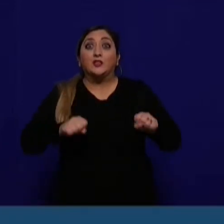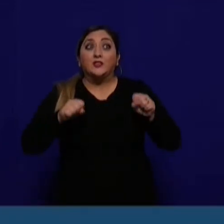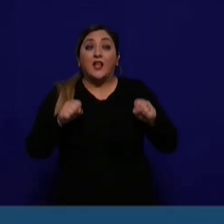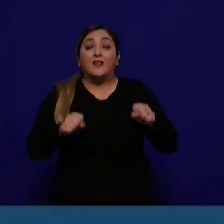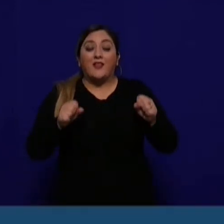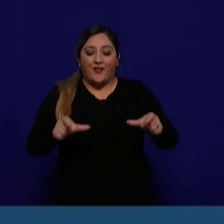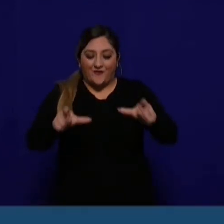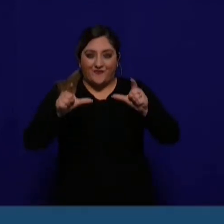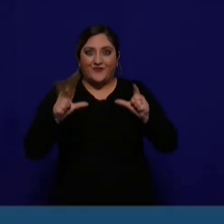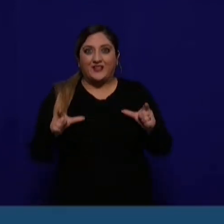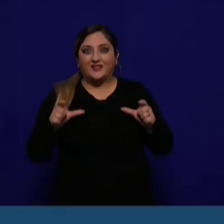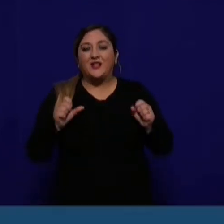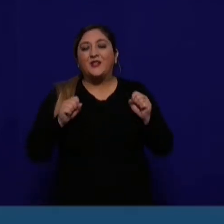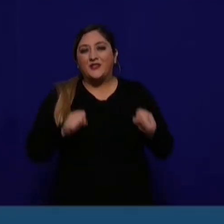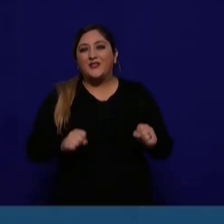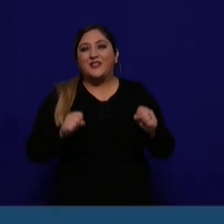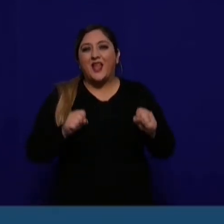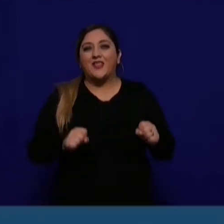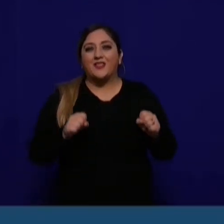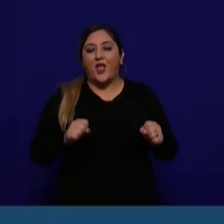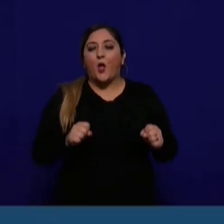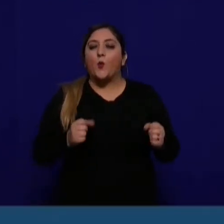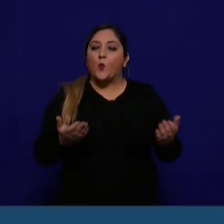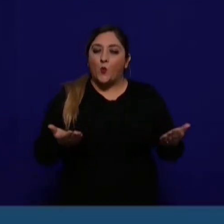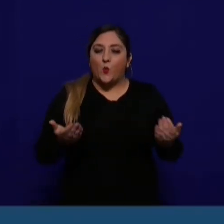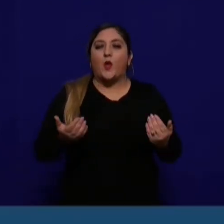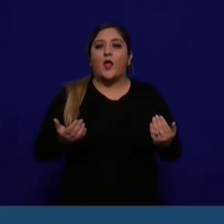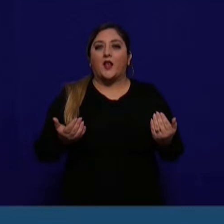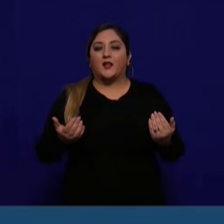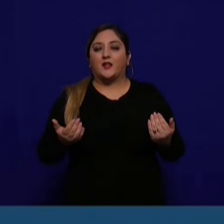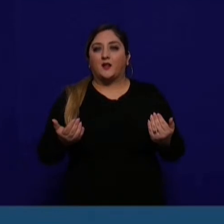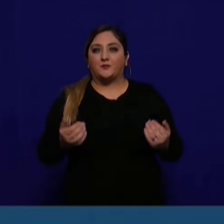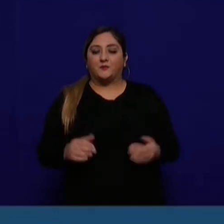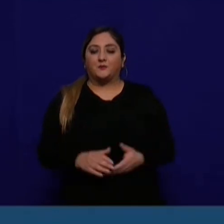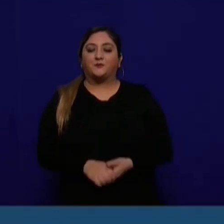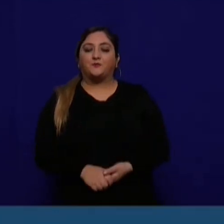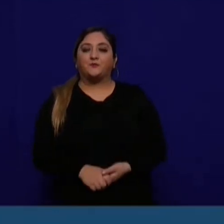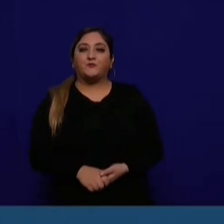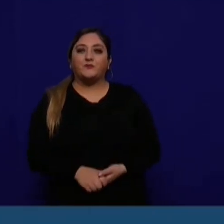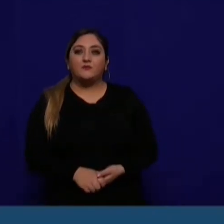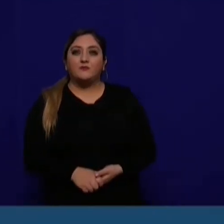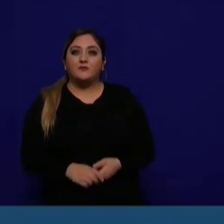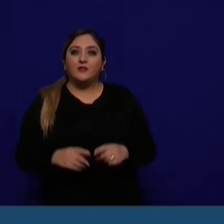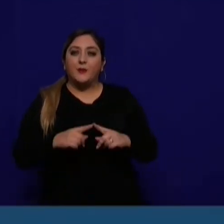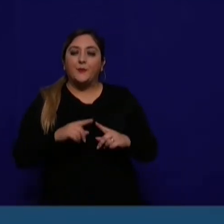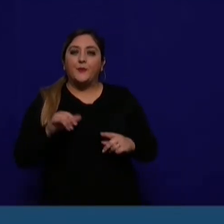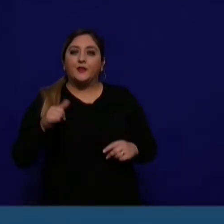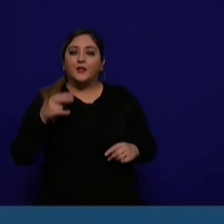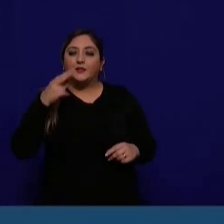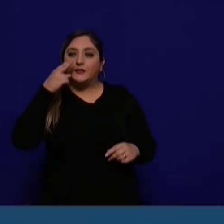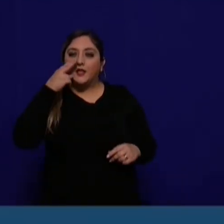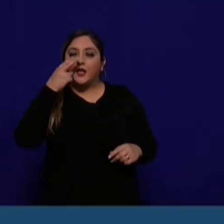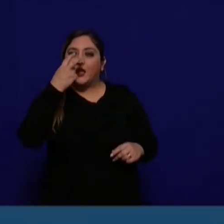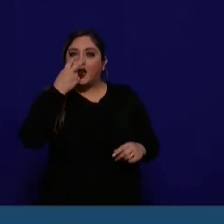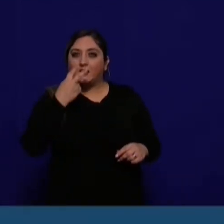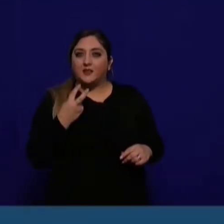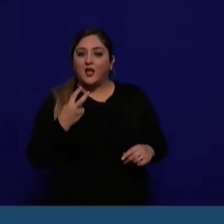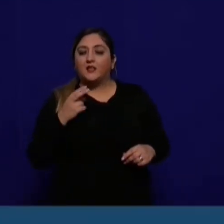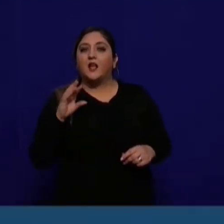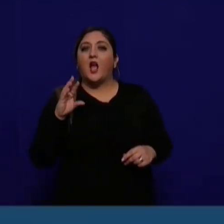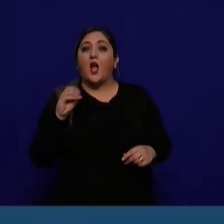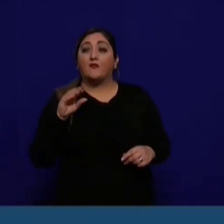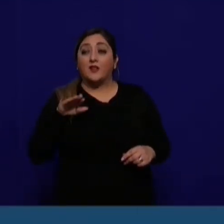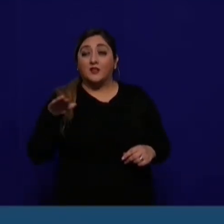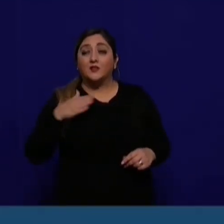U allura it-total uptake nkunu dejjem qegħdin nirkuprawha ta' eta. Però jekk tħares l-etajiet avvanzati qegħdin naraw nies li